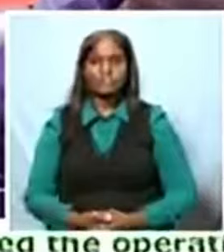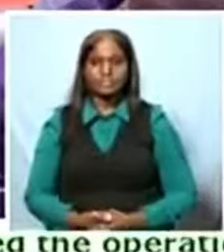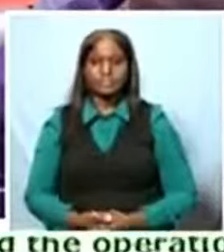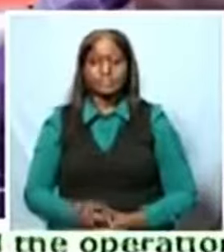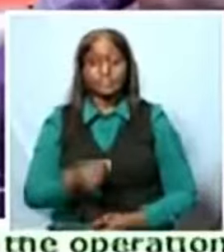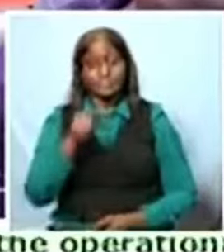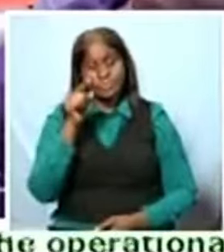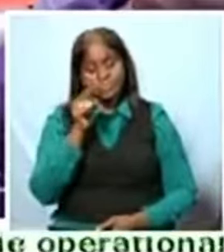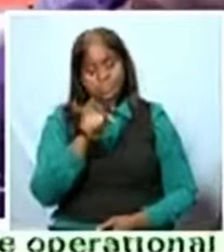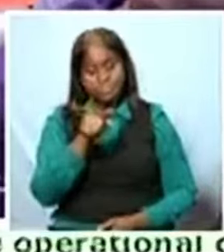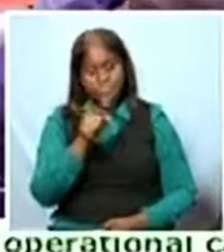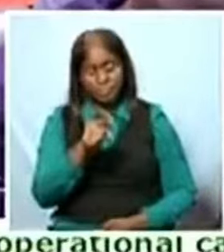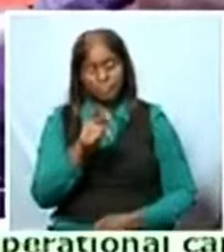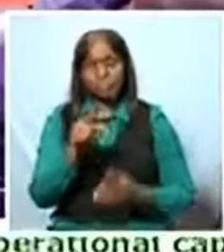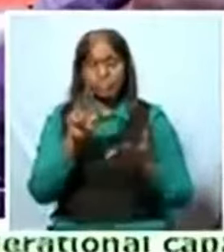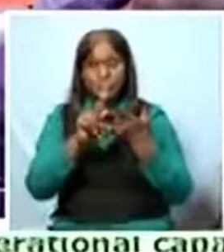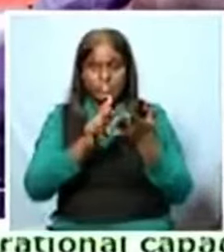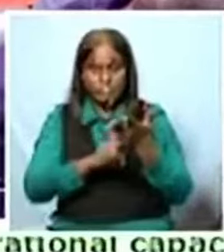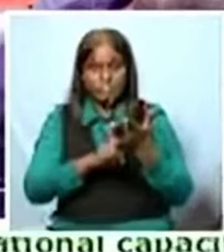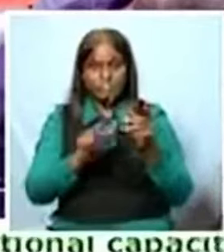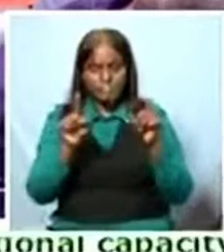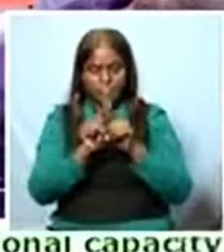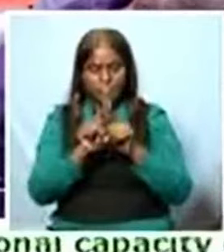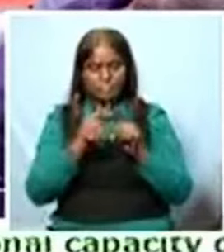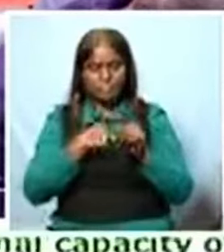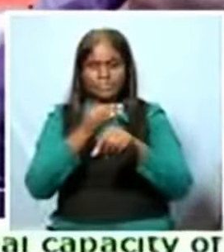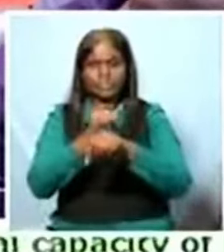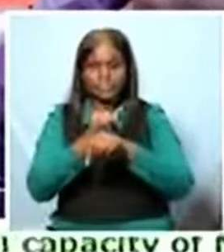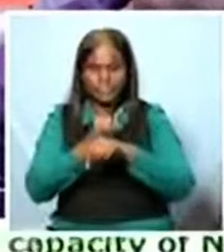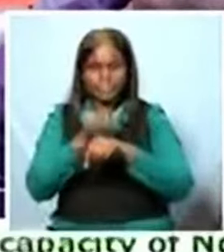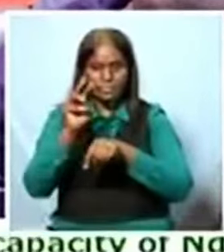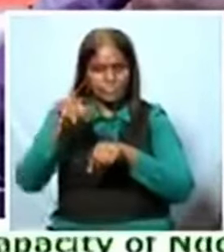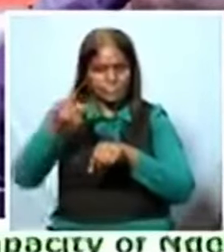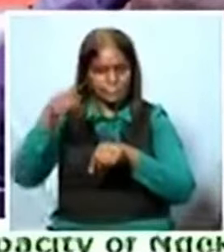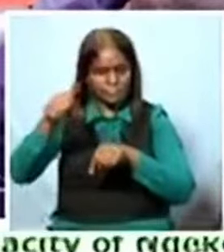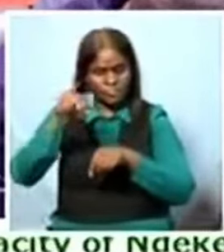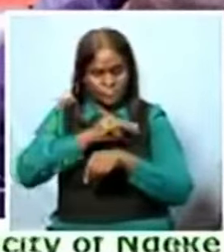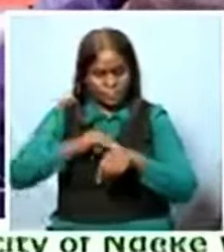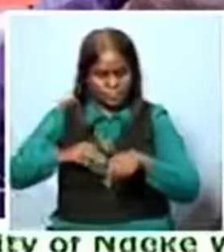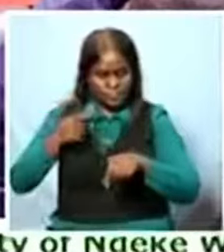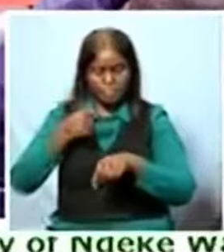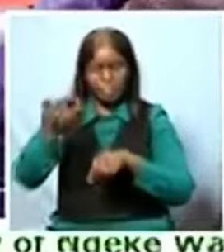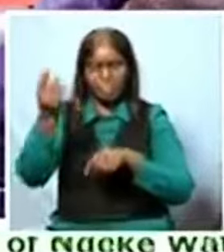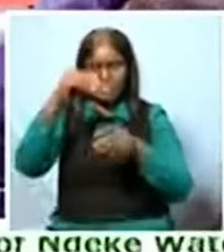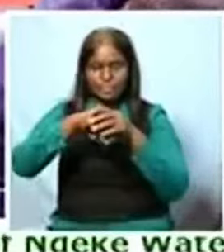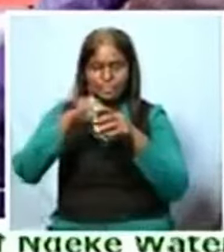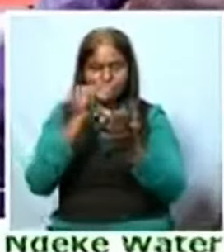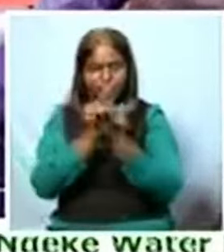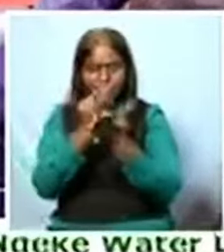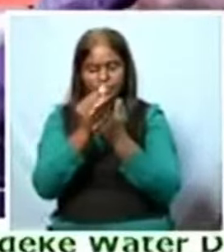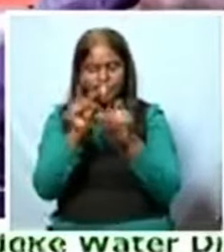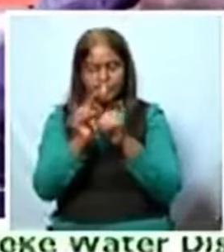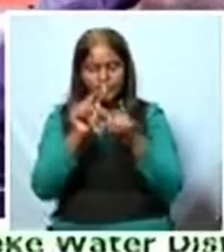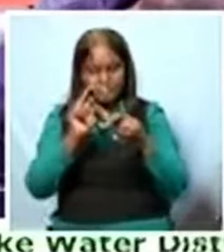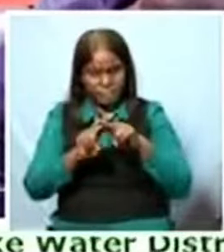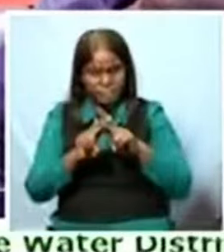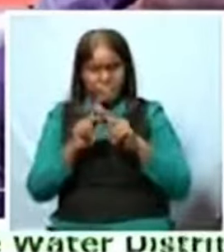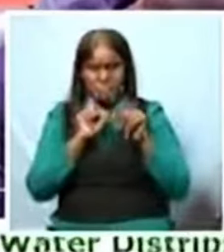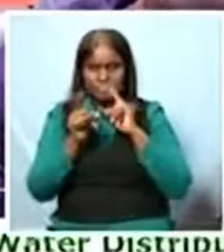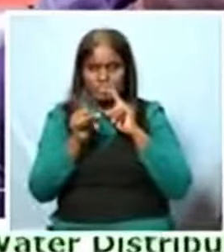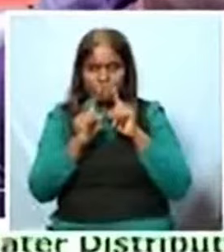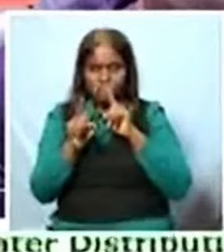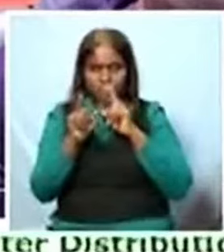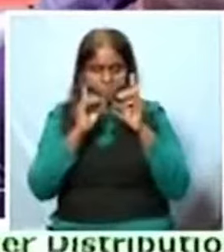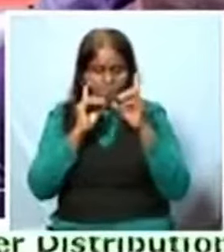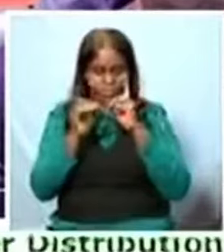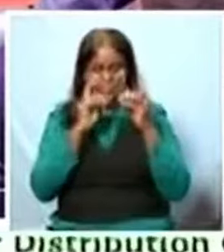this is the status, and really I would invite the Honourable Member of Parliament to come to the office as well so that we